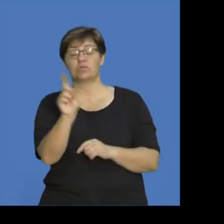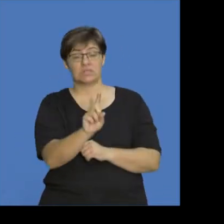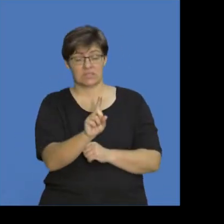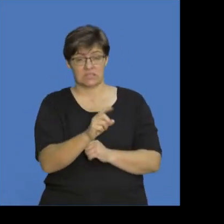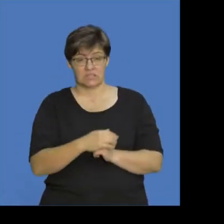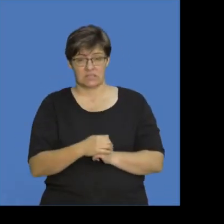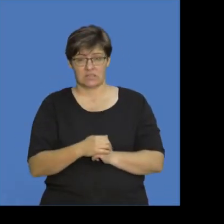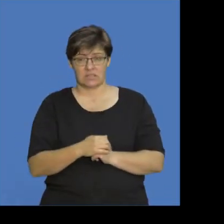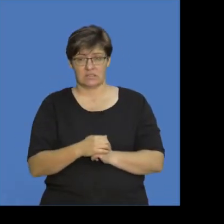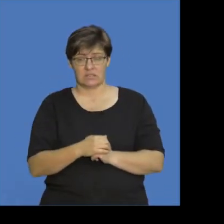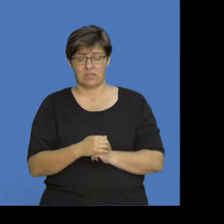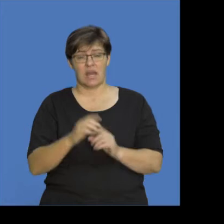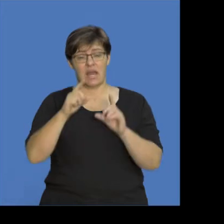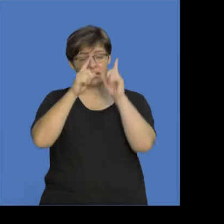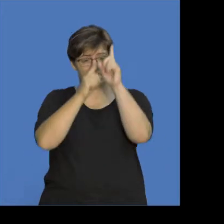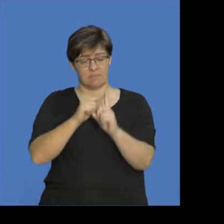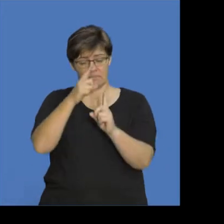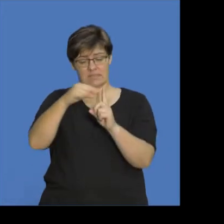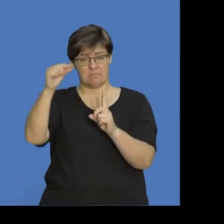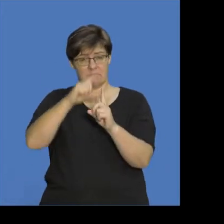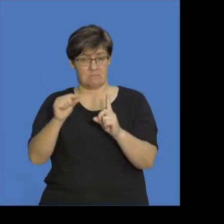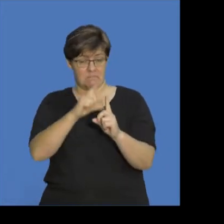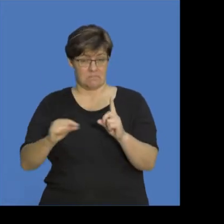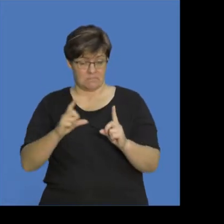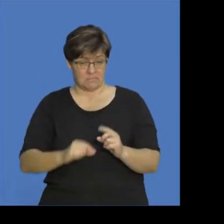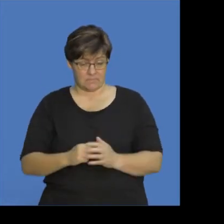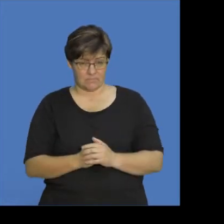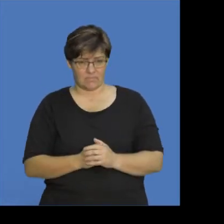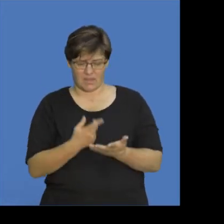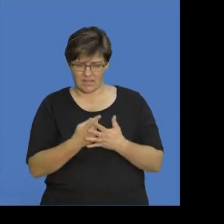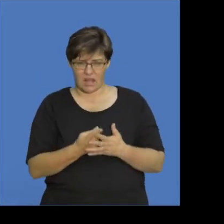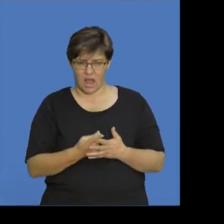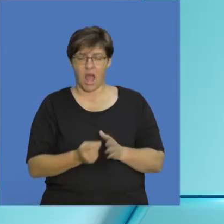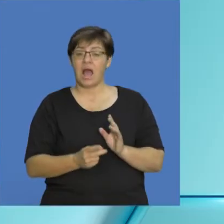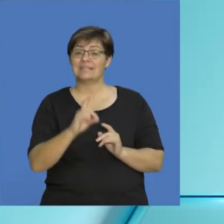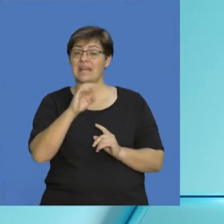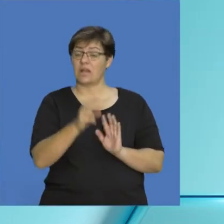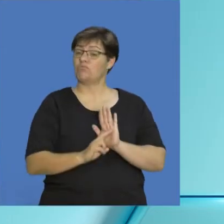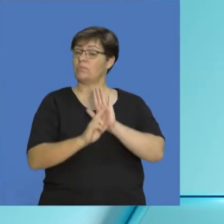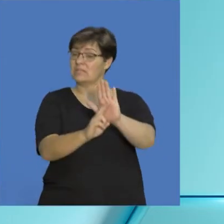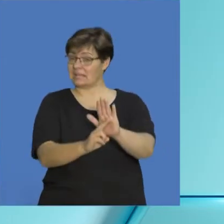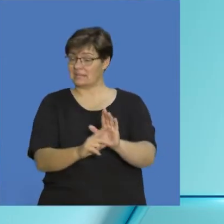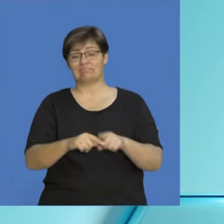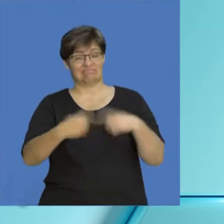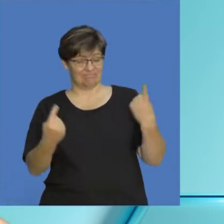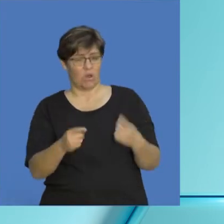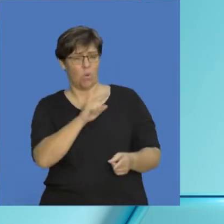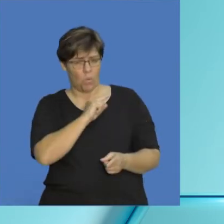we want to focus on stem and leaf. Stem and leaf is another way of